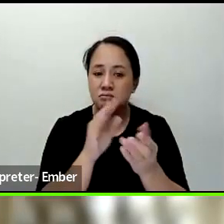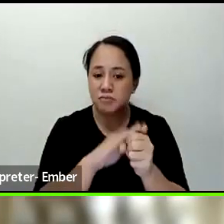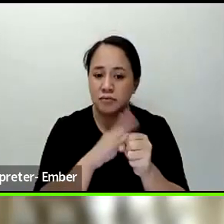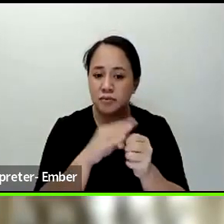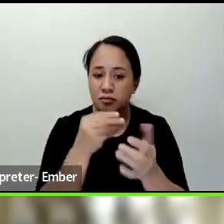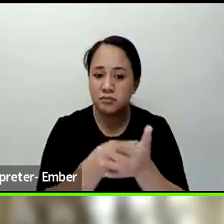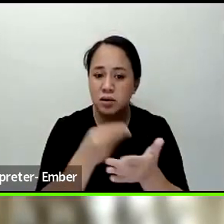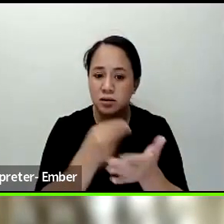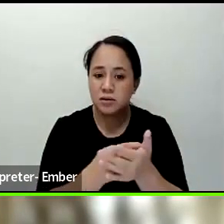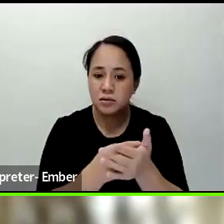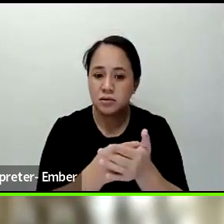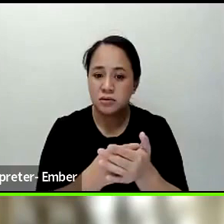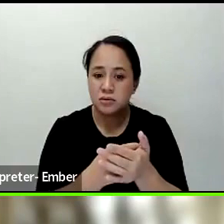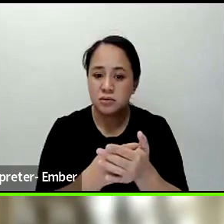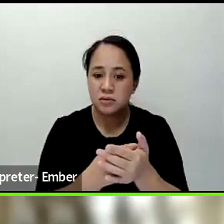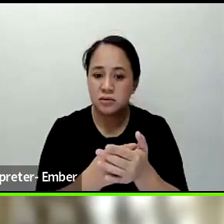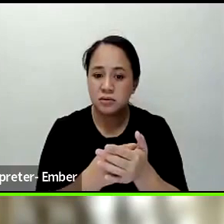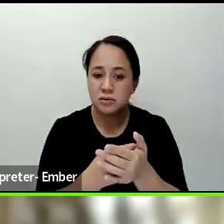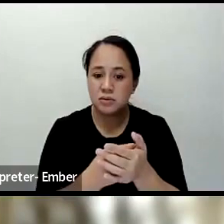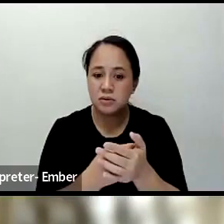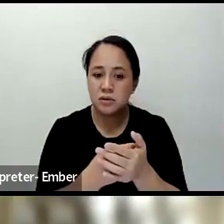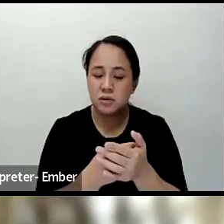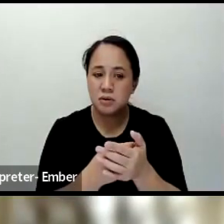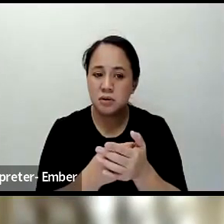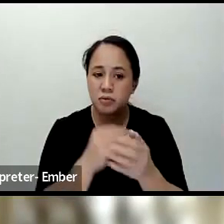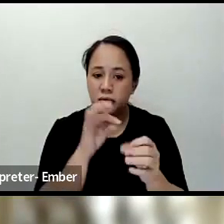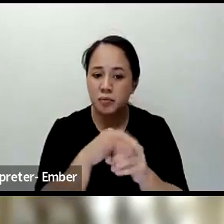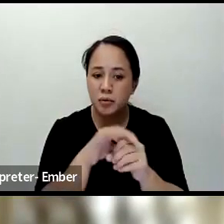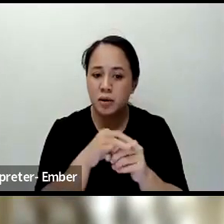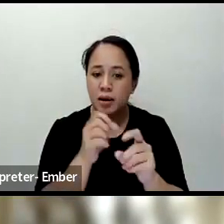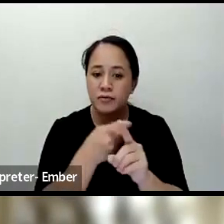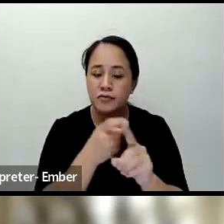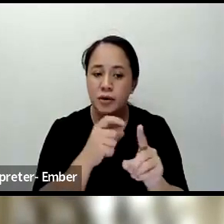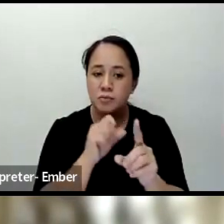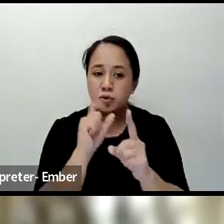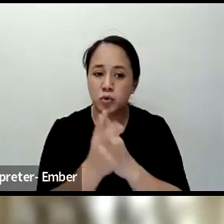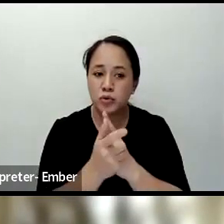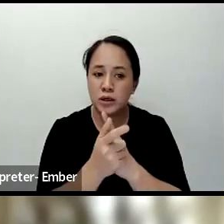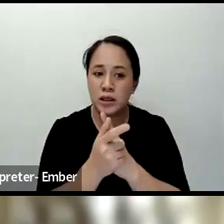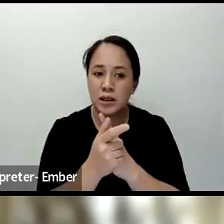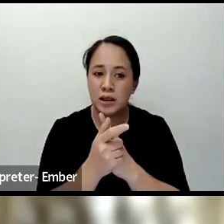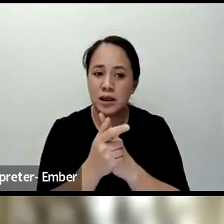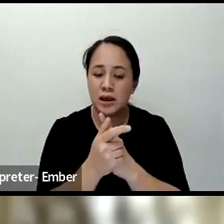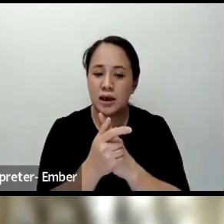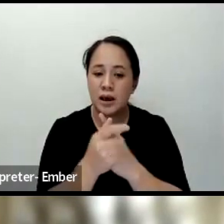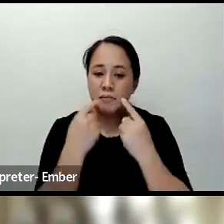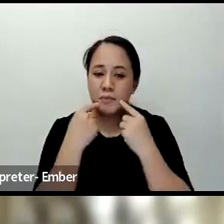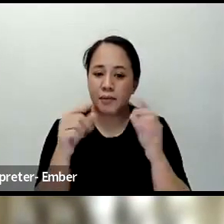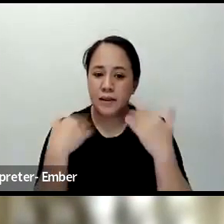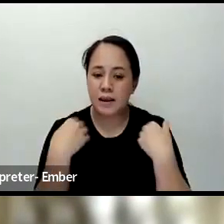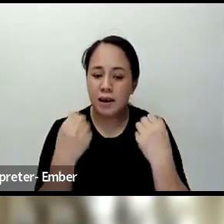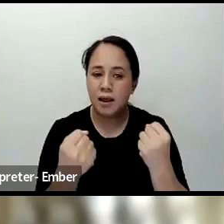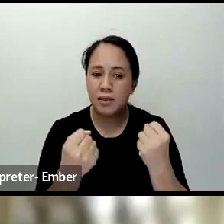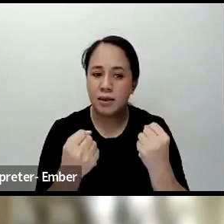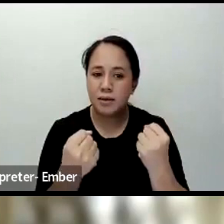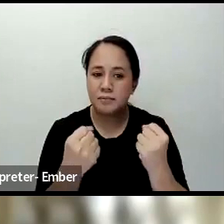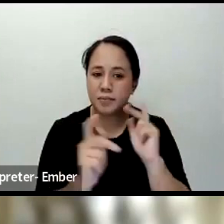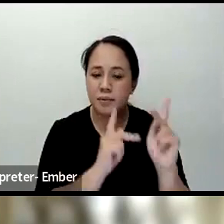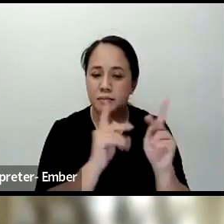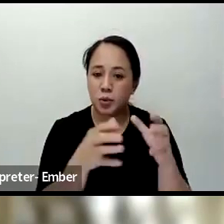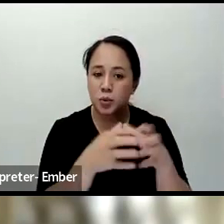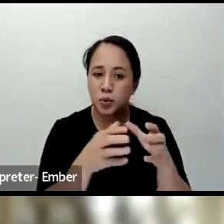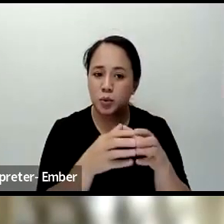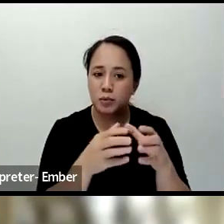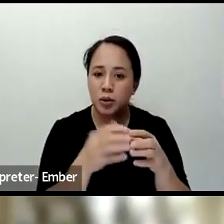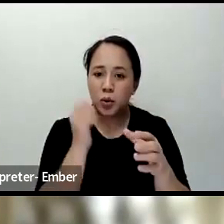for programs. Yeah, coming from the social, public health, and population sector, I